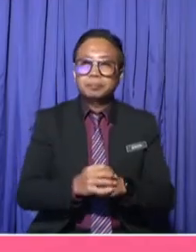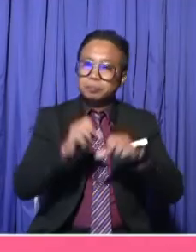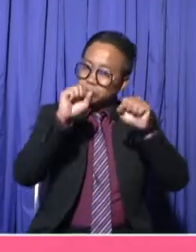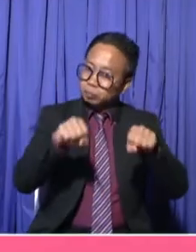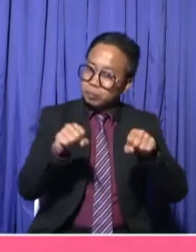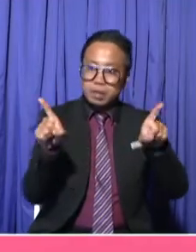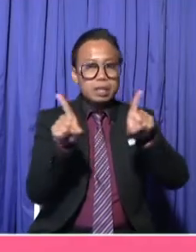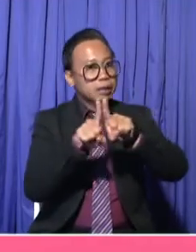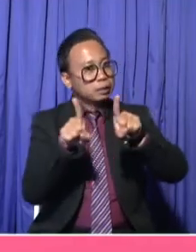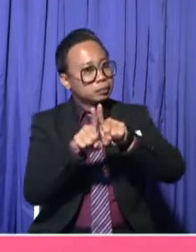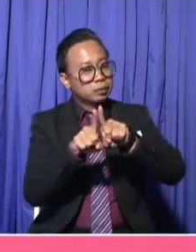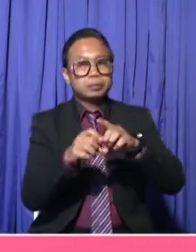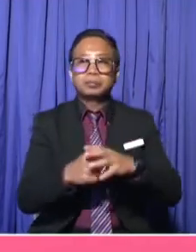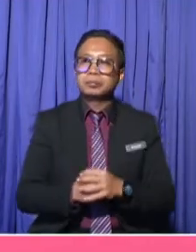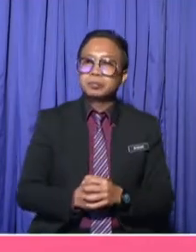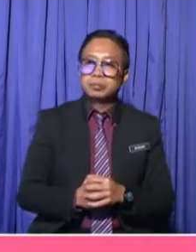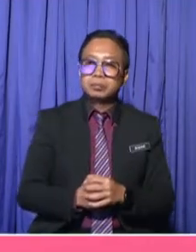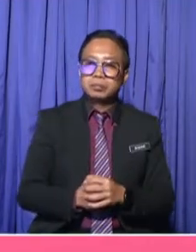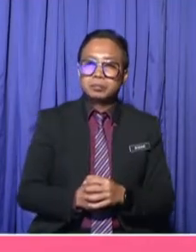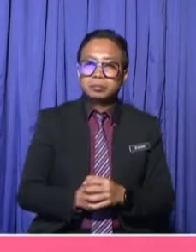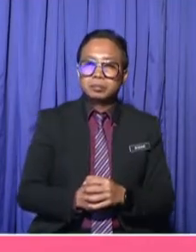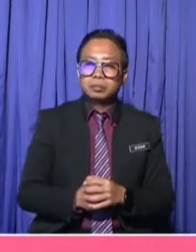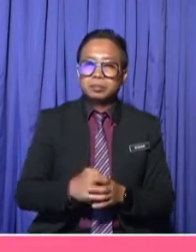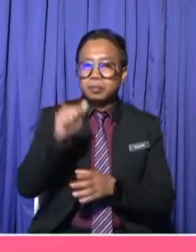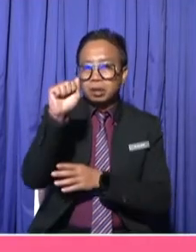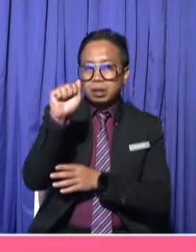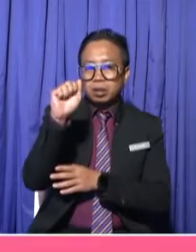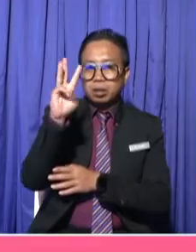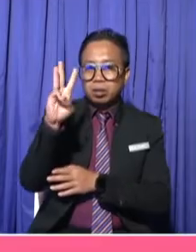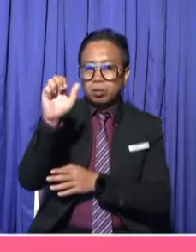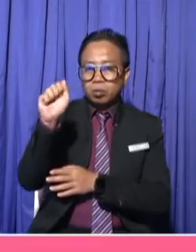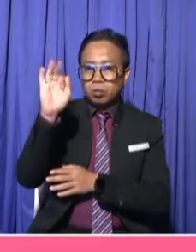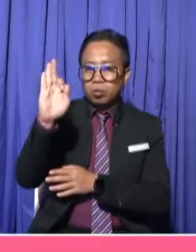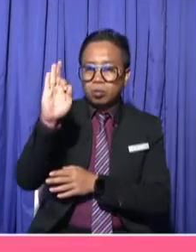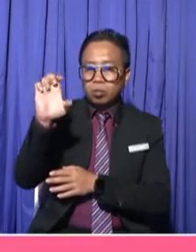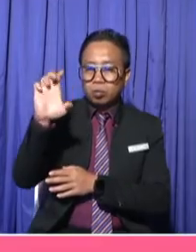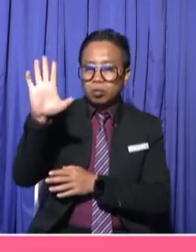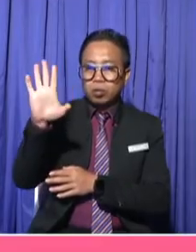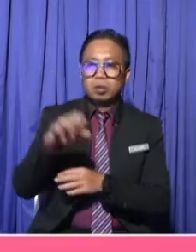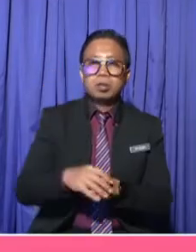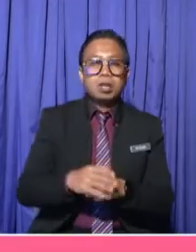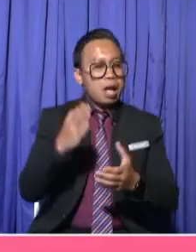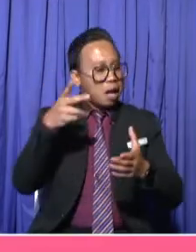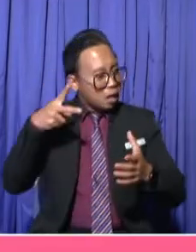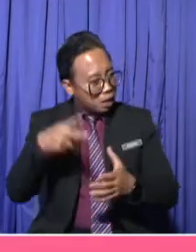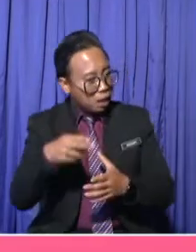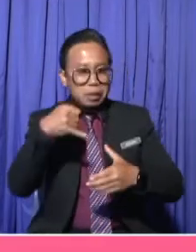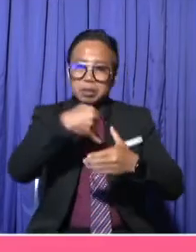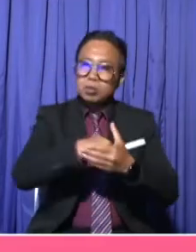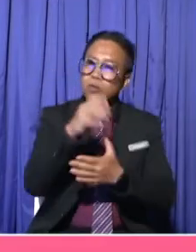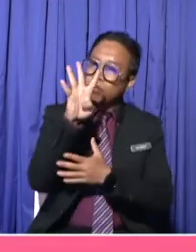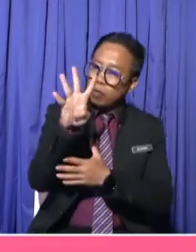see the similarities? A waffle that is cut into